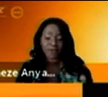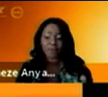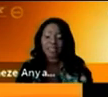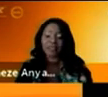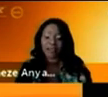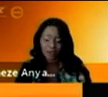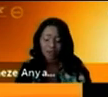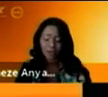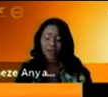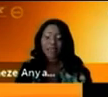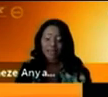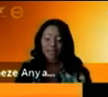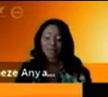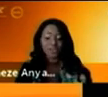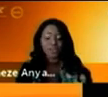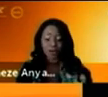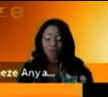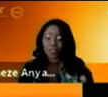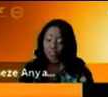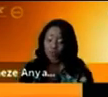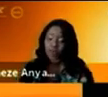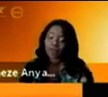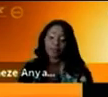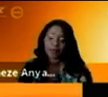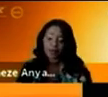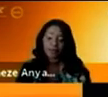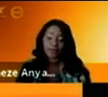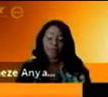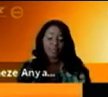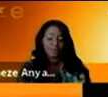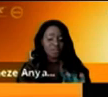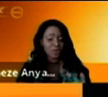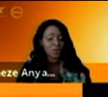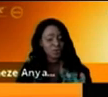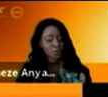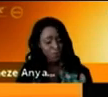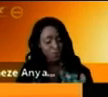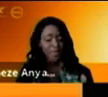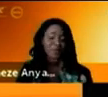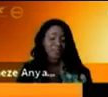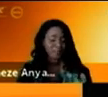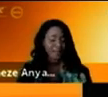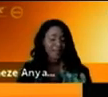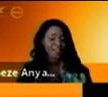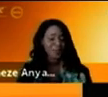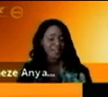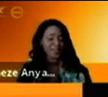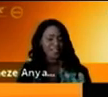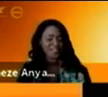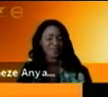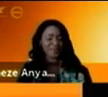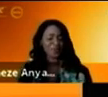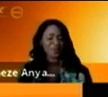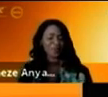you live from South Africa is Mr. Godfrey Mutiswa, my brother. I'm gonna pass the baton over to you and I'm gonna sit back and enjoy